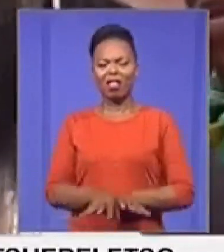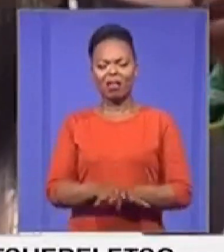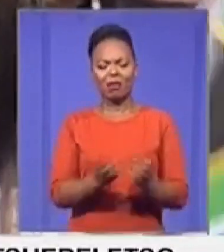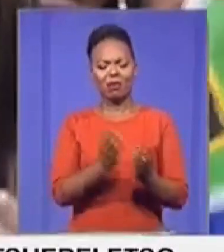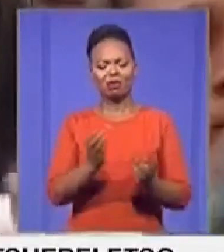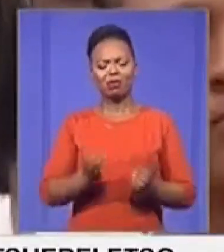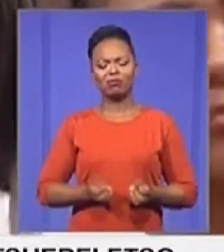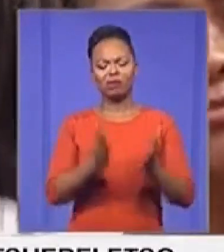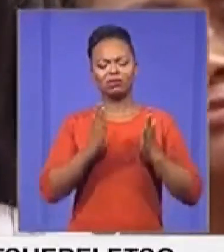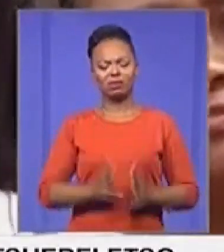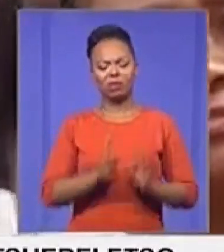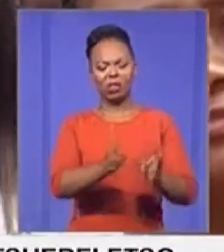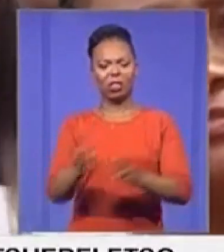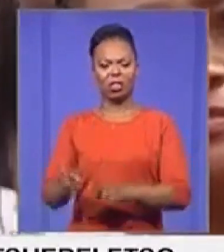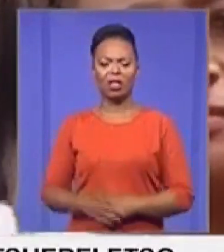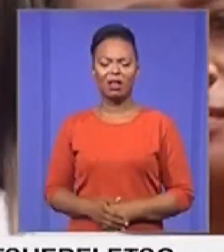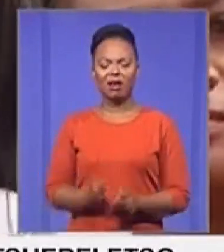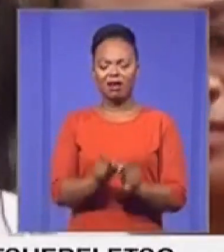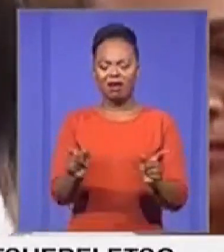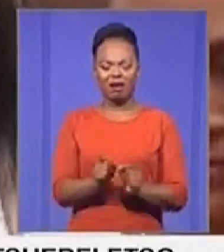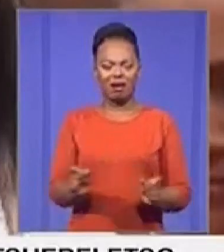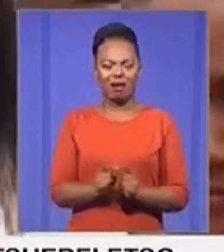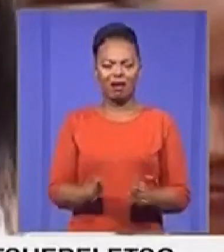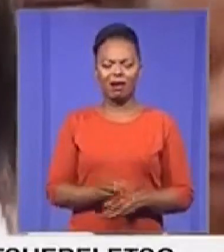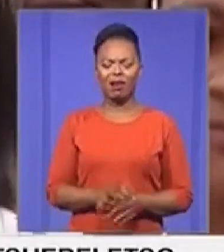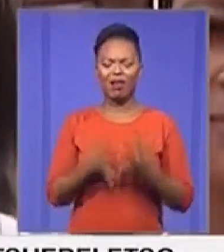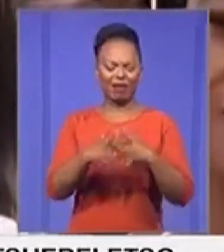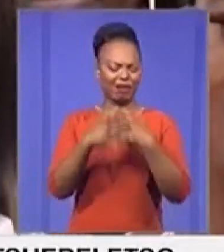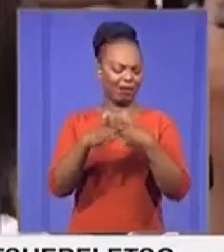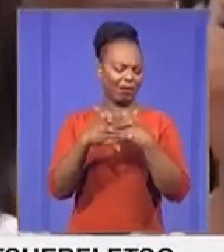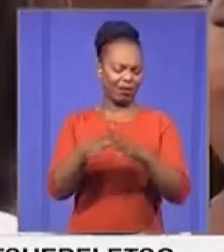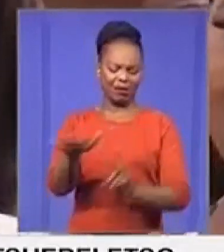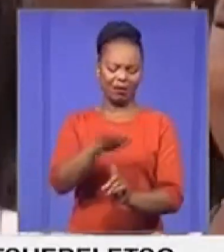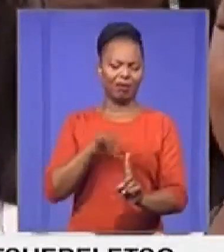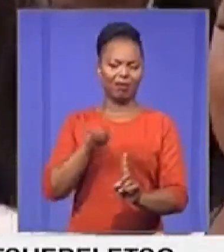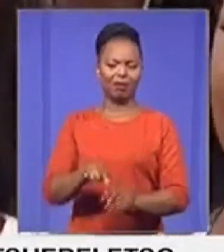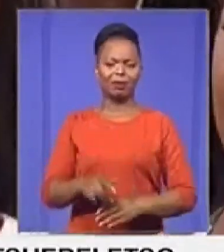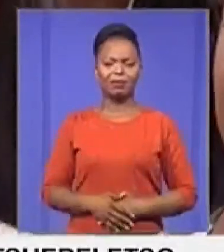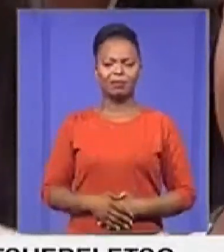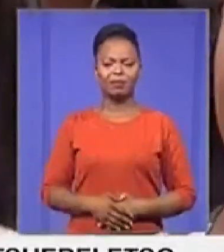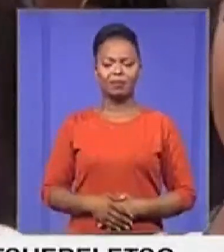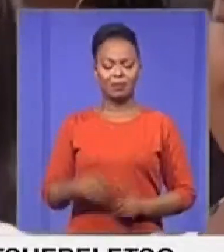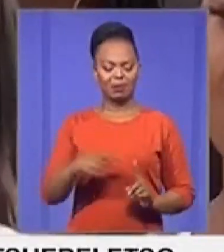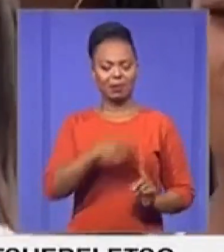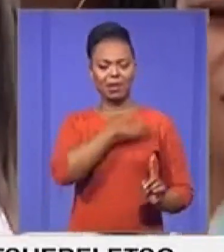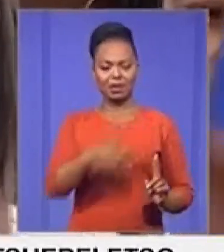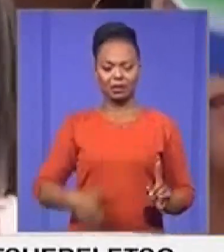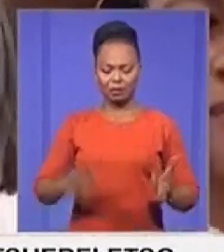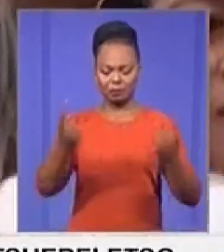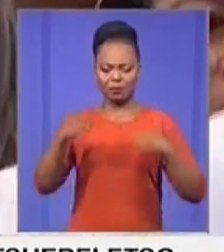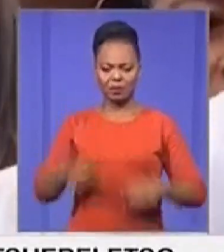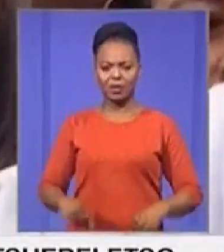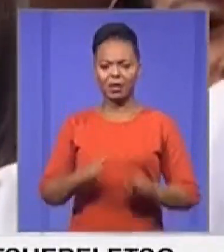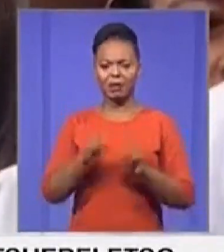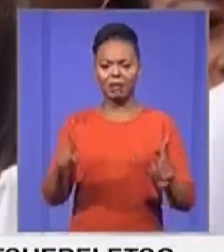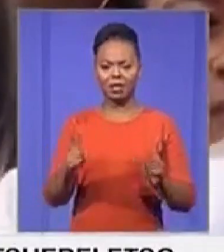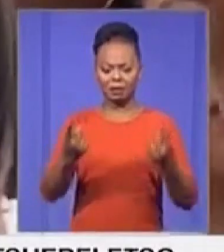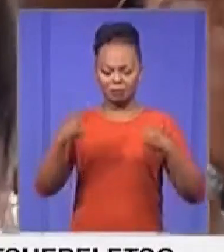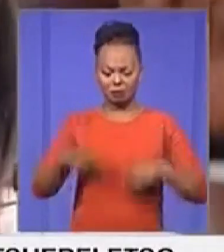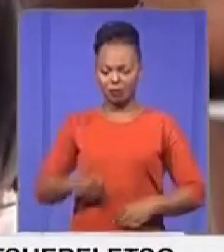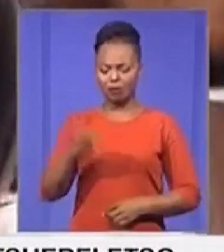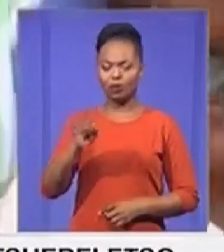dula di dutla mo Jobetina go nne like a ke itse go tlhakatlhakane mo lefatsheng la rona no yana president o tlile ga ba kgone go mo fitlhisa go re leng teng